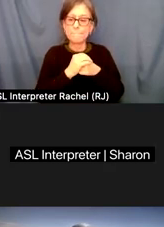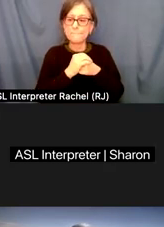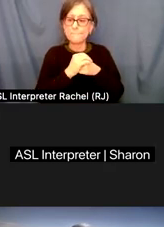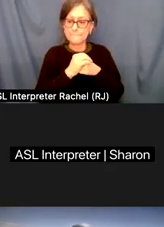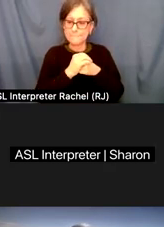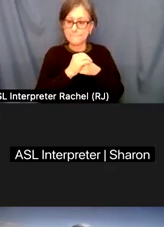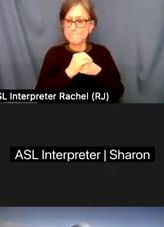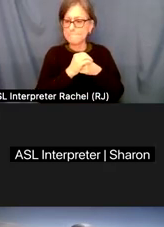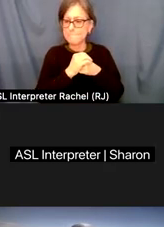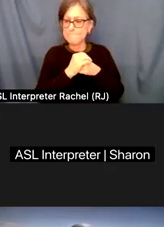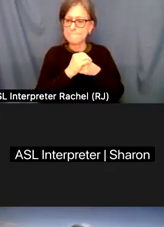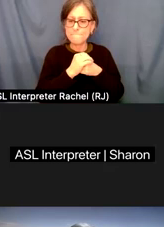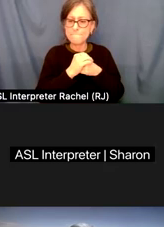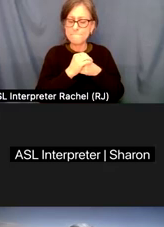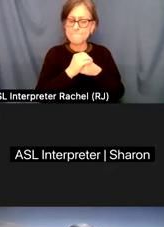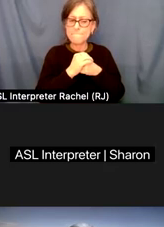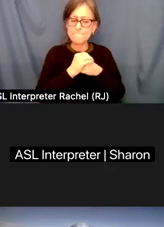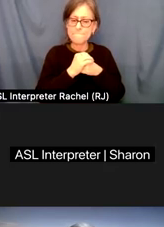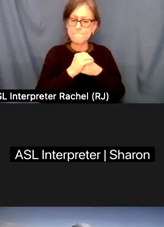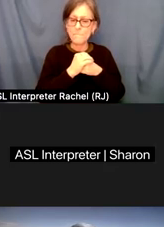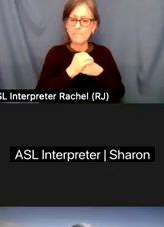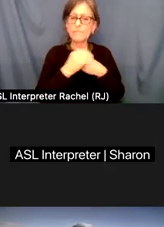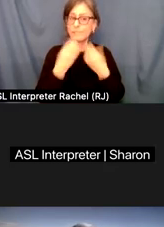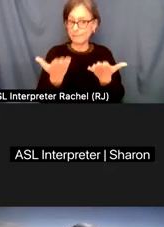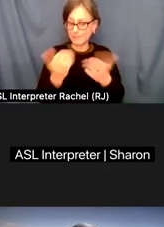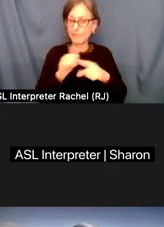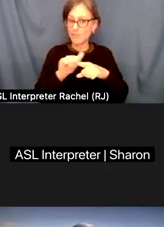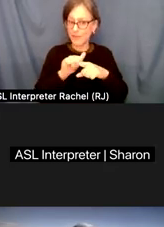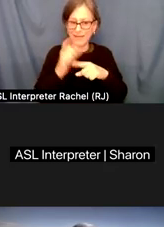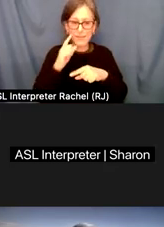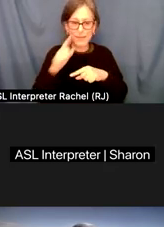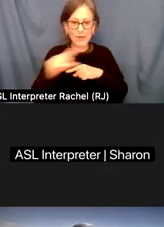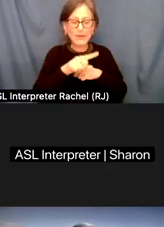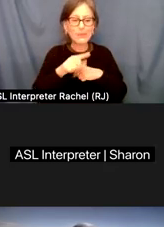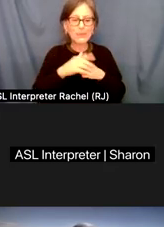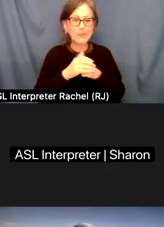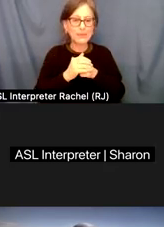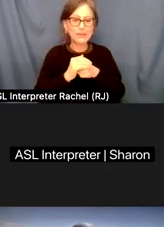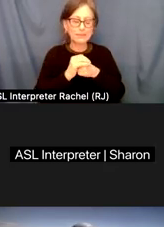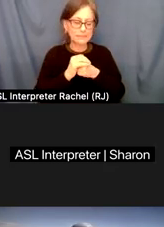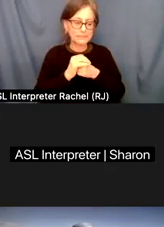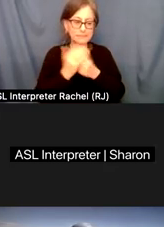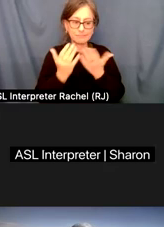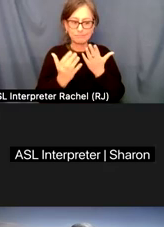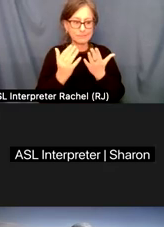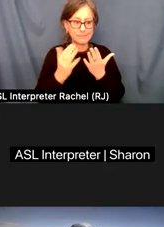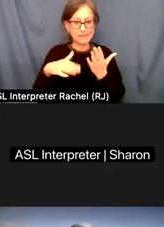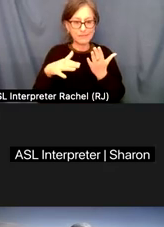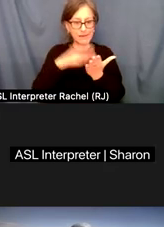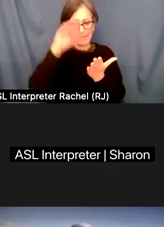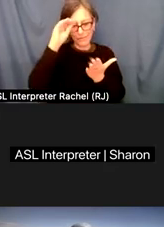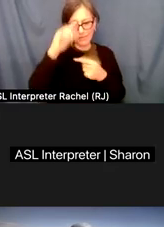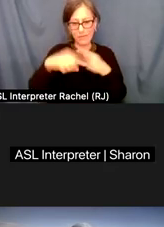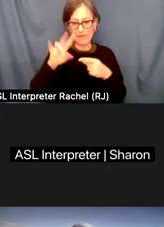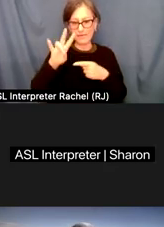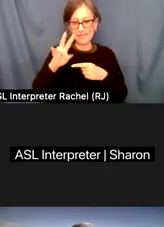to both provide a training for many of you who may not have learned about the 7 steps to earthquake